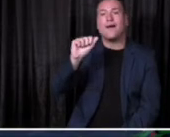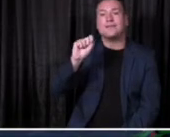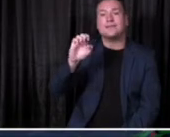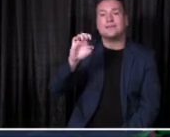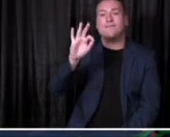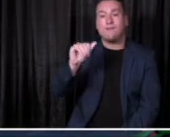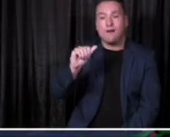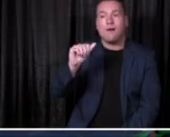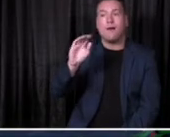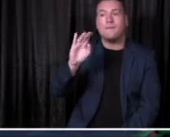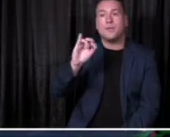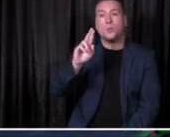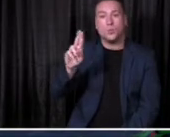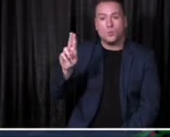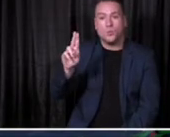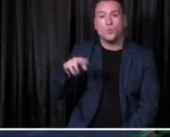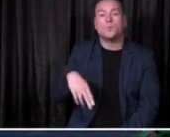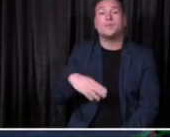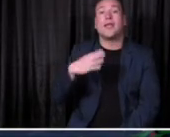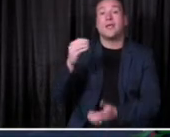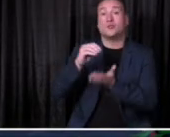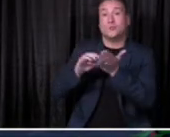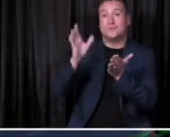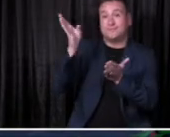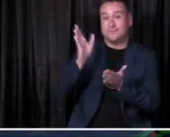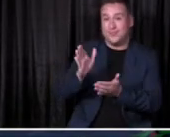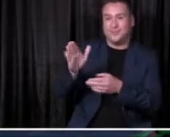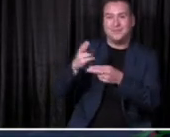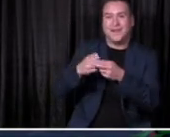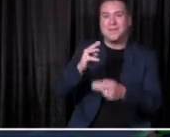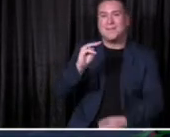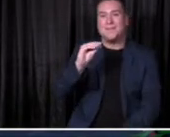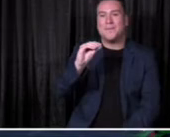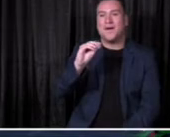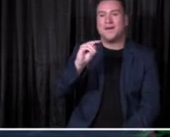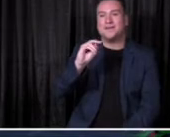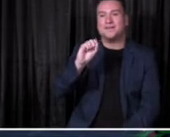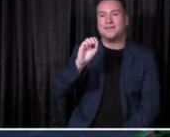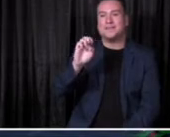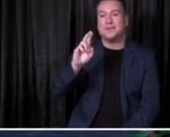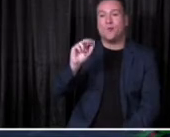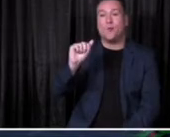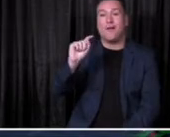And our student speaker, Montserrat Medina Hernandez.